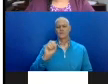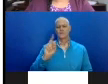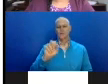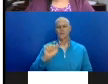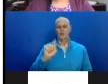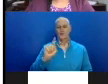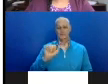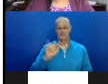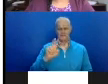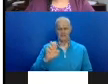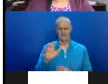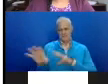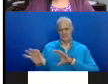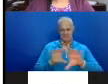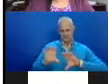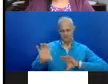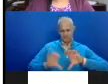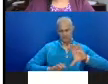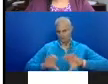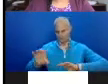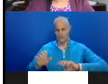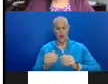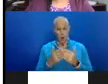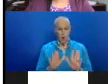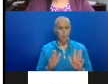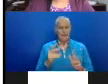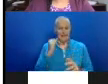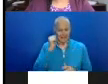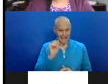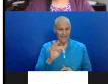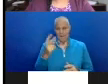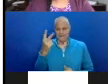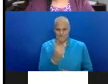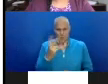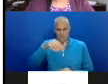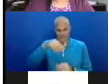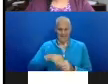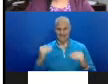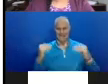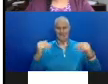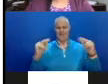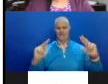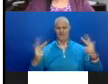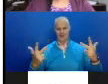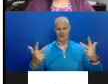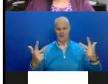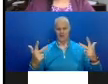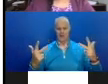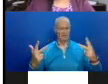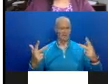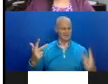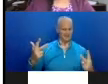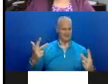parties would only open up if both parties were in phase 3. So we wouldn't be taking a guy who's